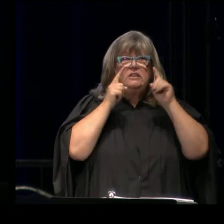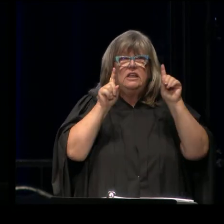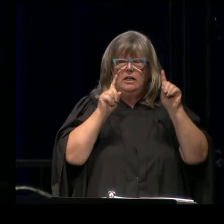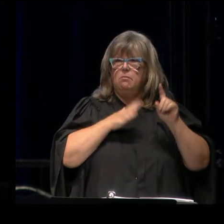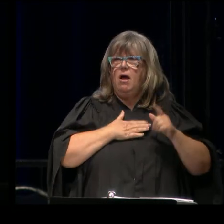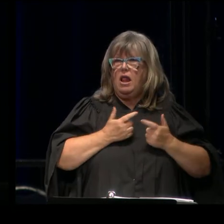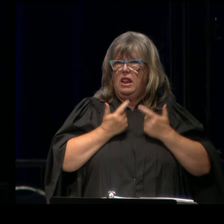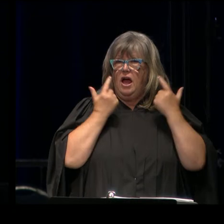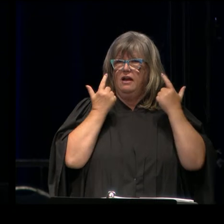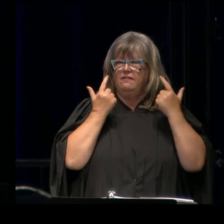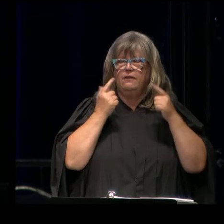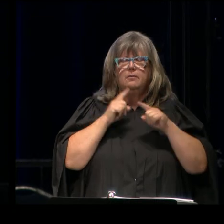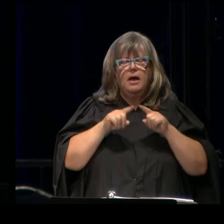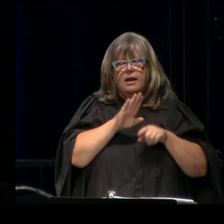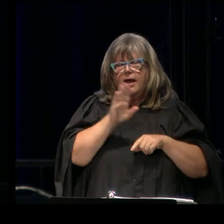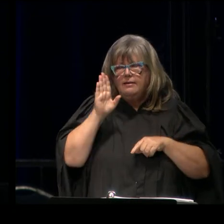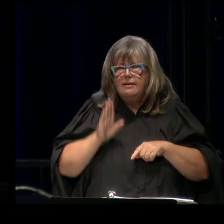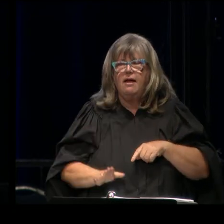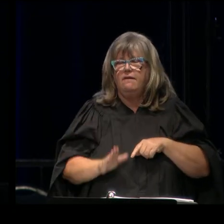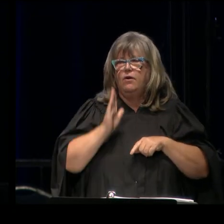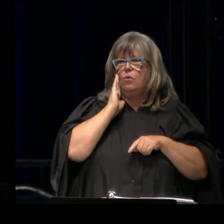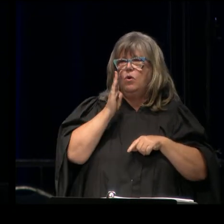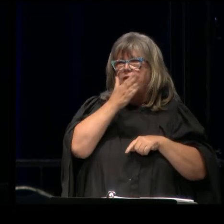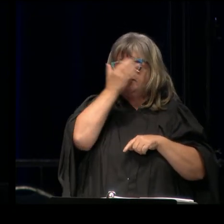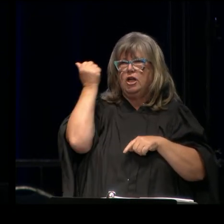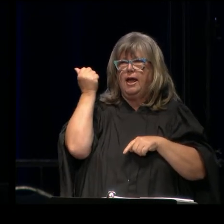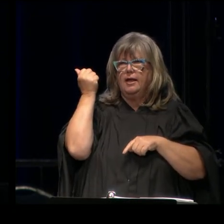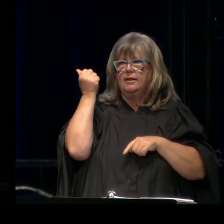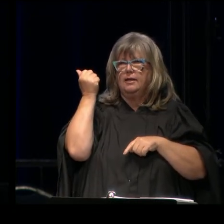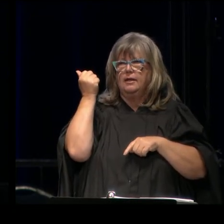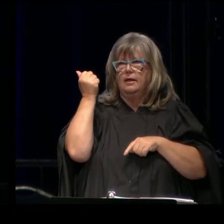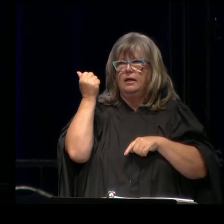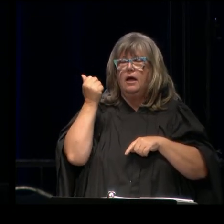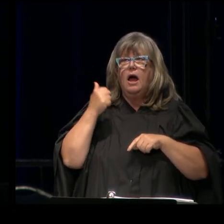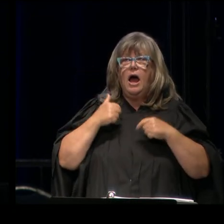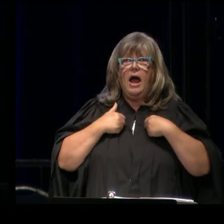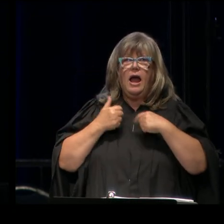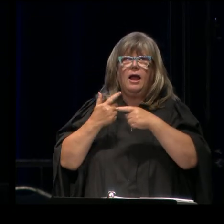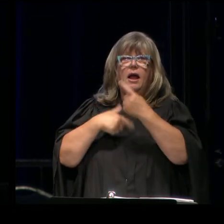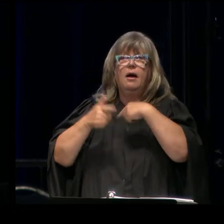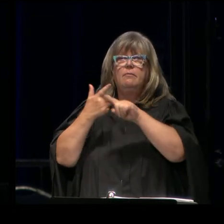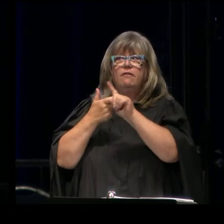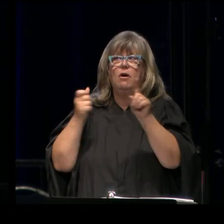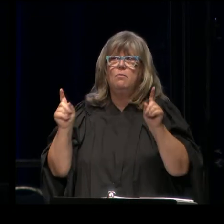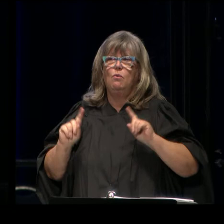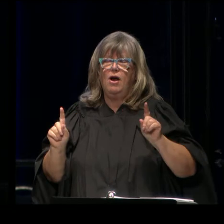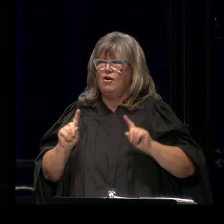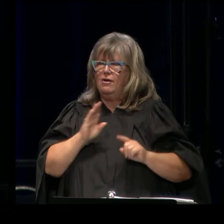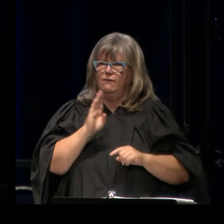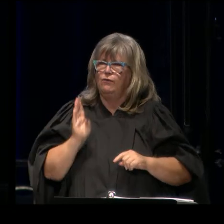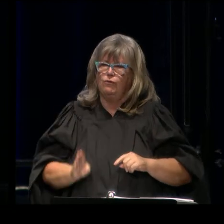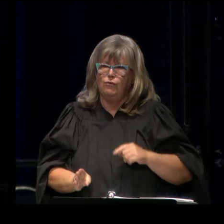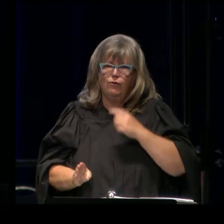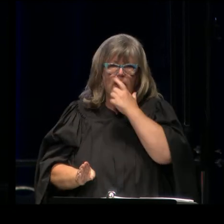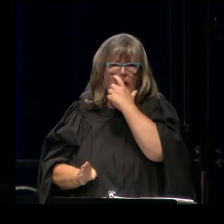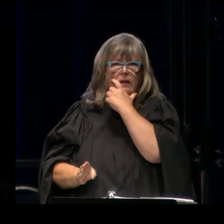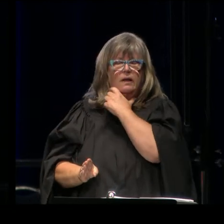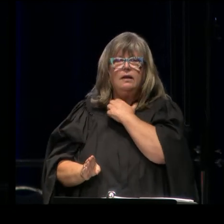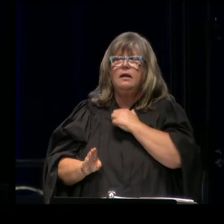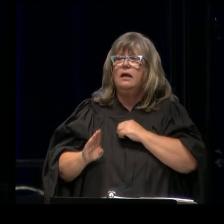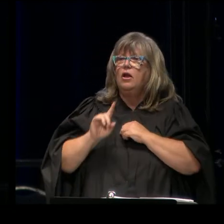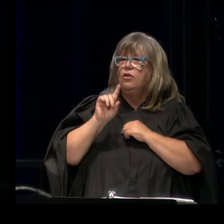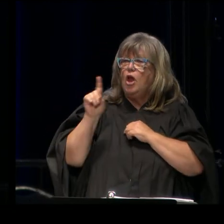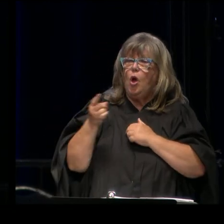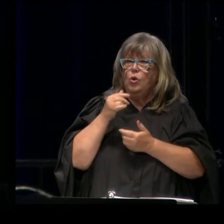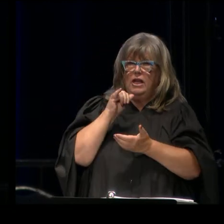ever forget from where did I come. The only, as I said, the impossible thing is